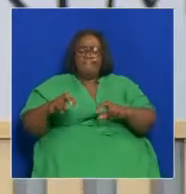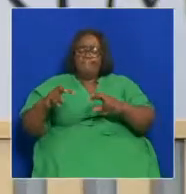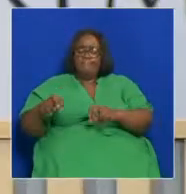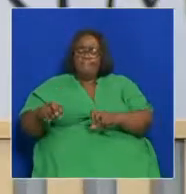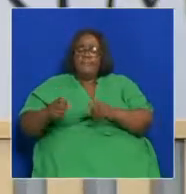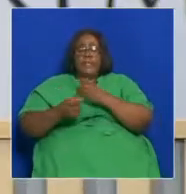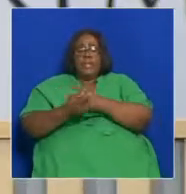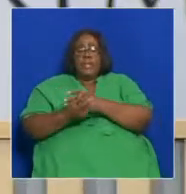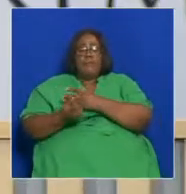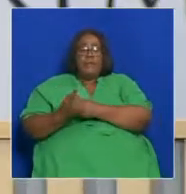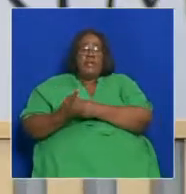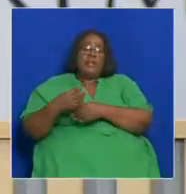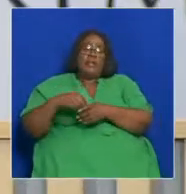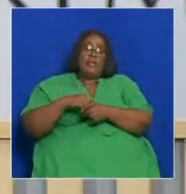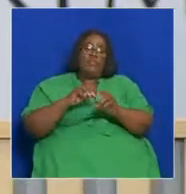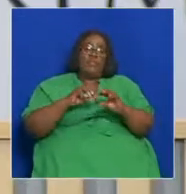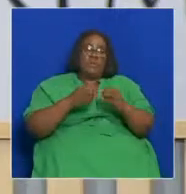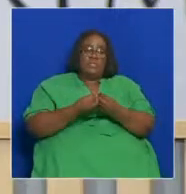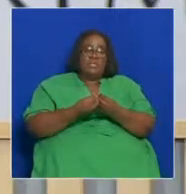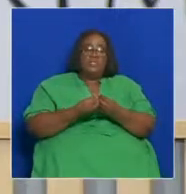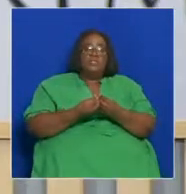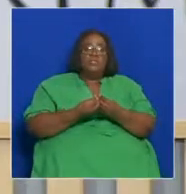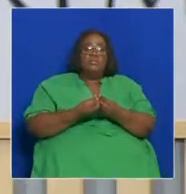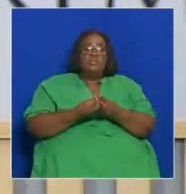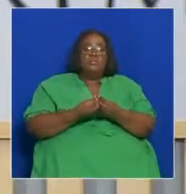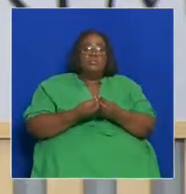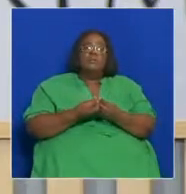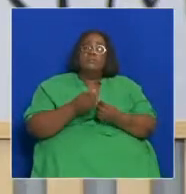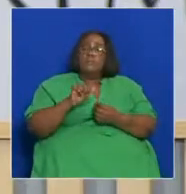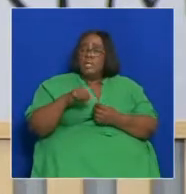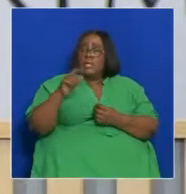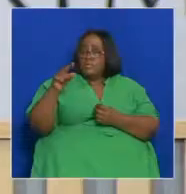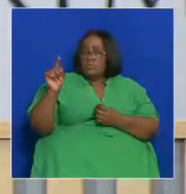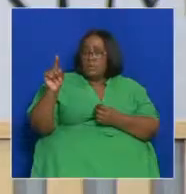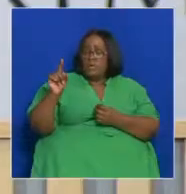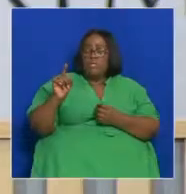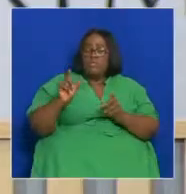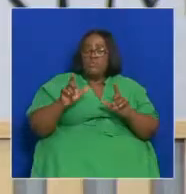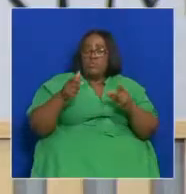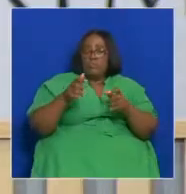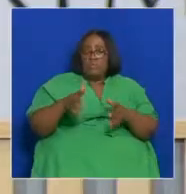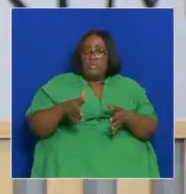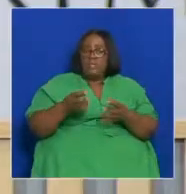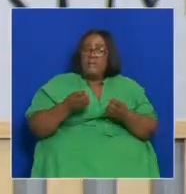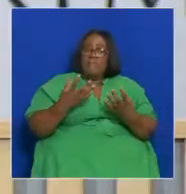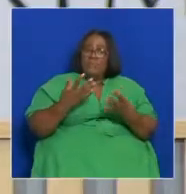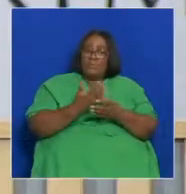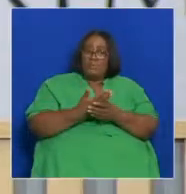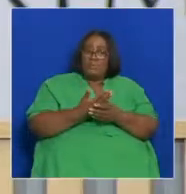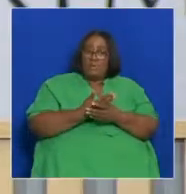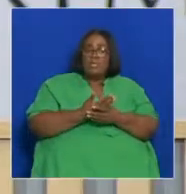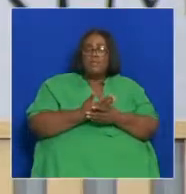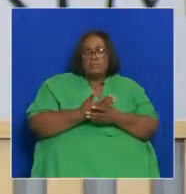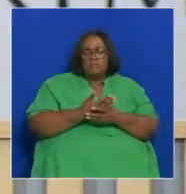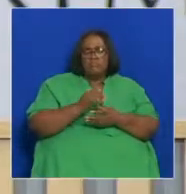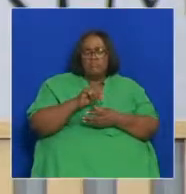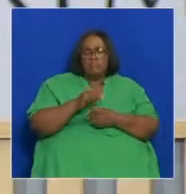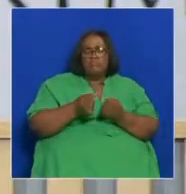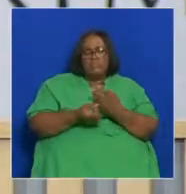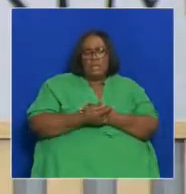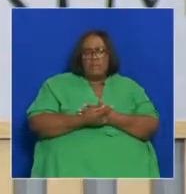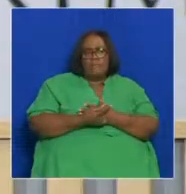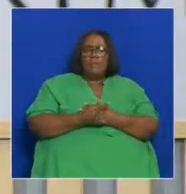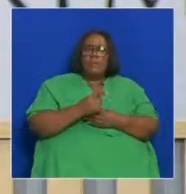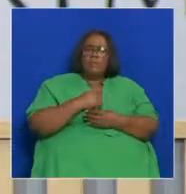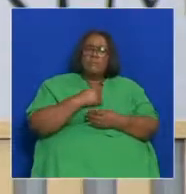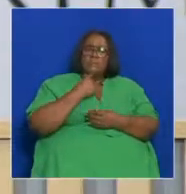That is correct, Commissioner. And in most matters, that's what had happened. Yes. As I said, this was